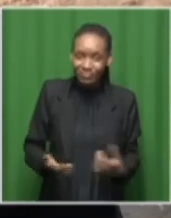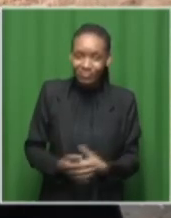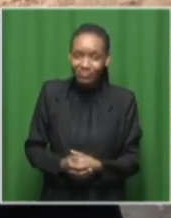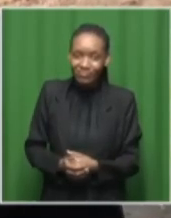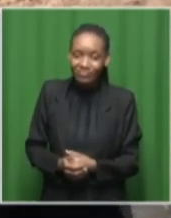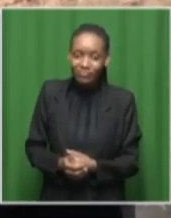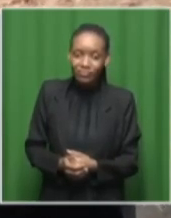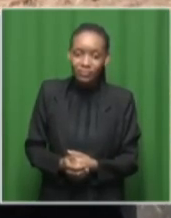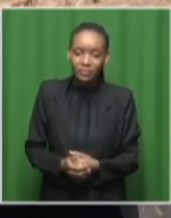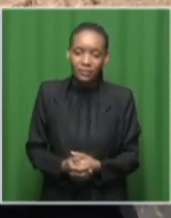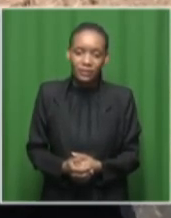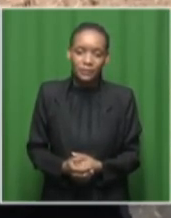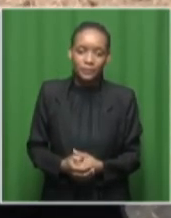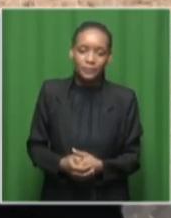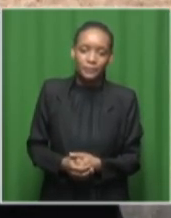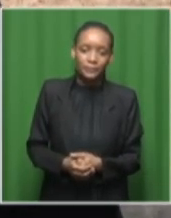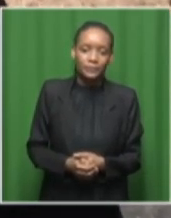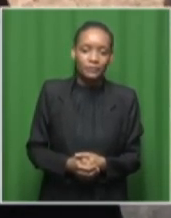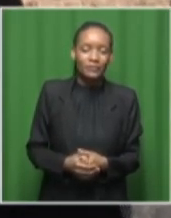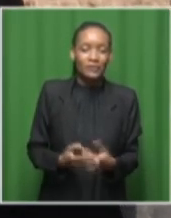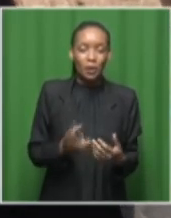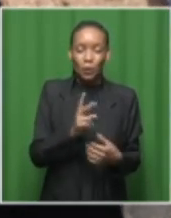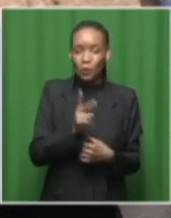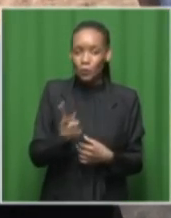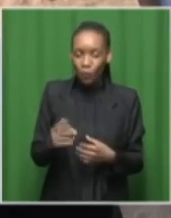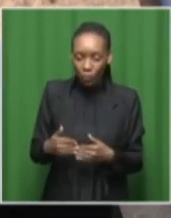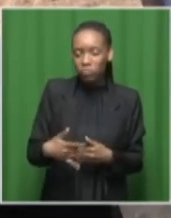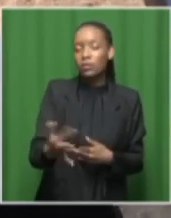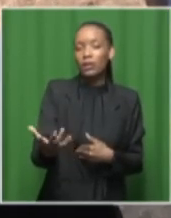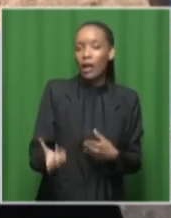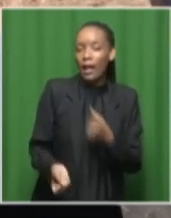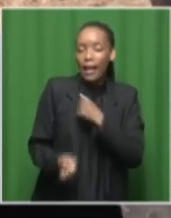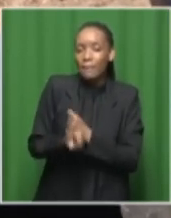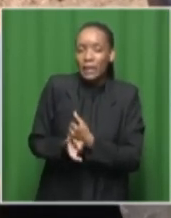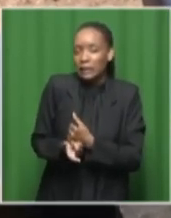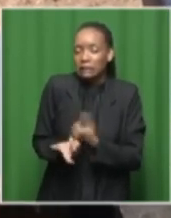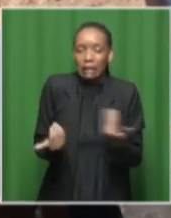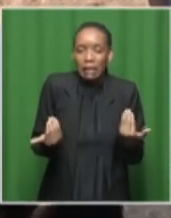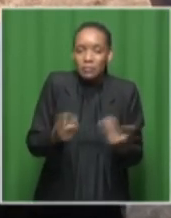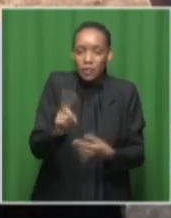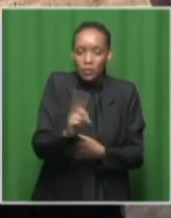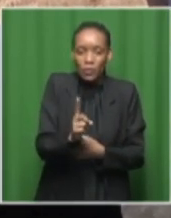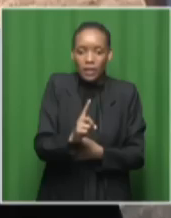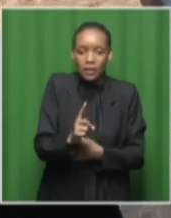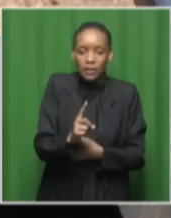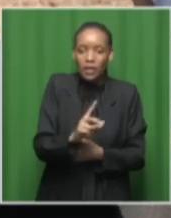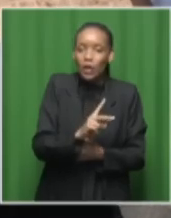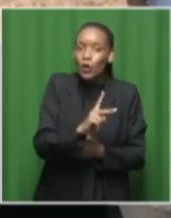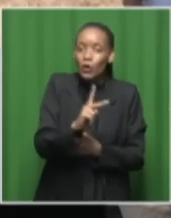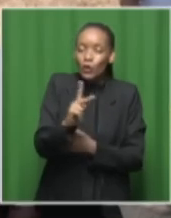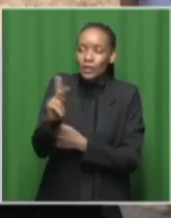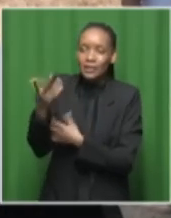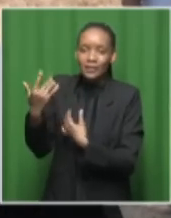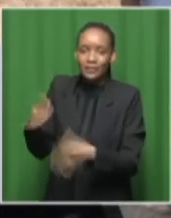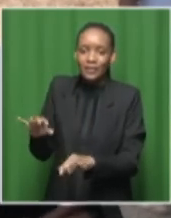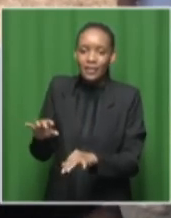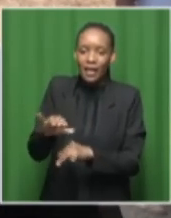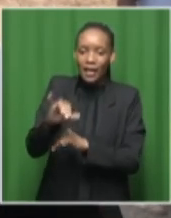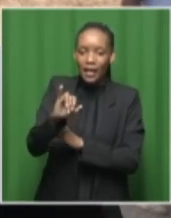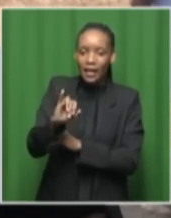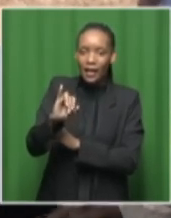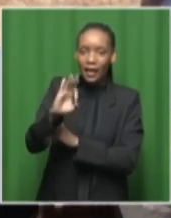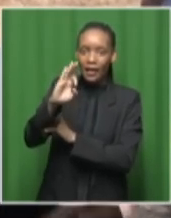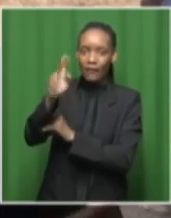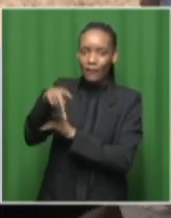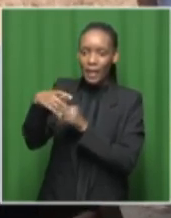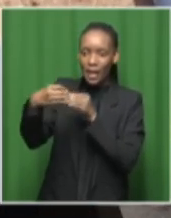you know, and in terms of what is expected to happen, is of course, as we're already seeing now, just looking at the faces of the IFP